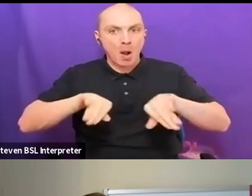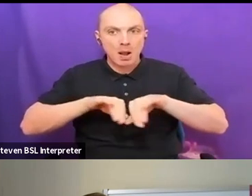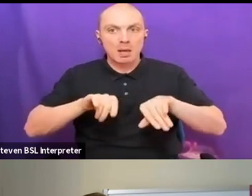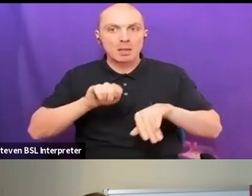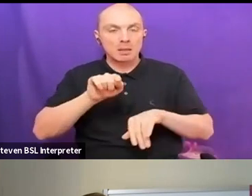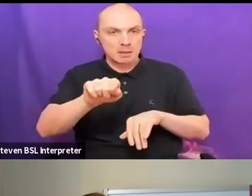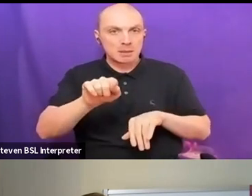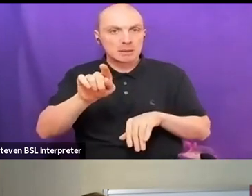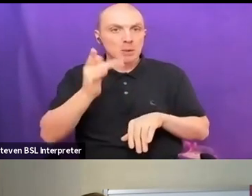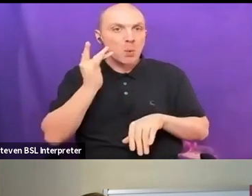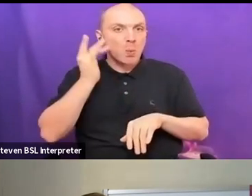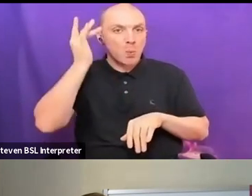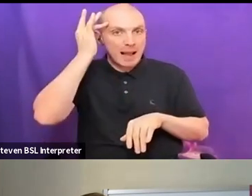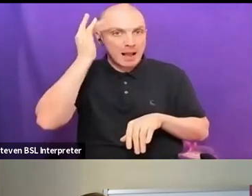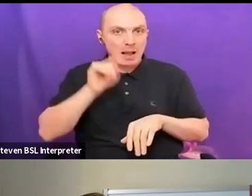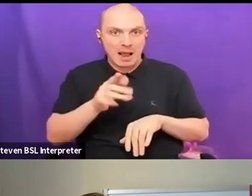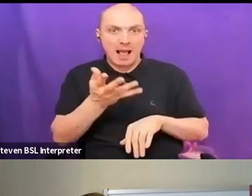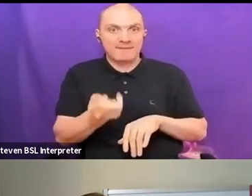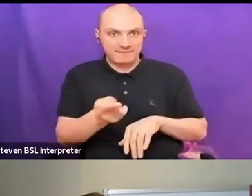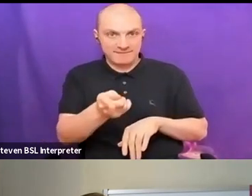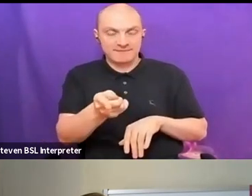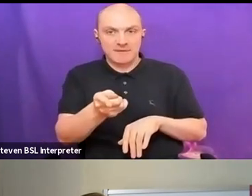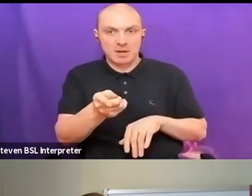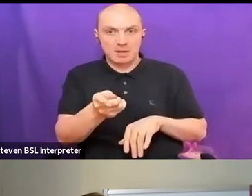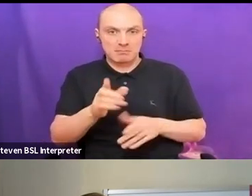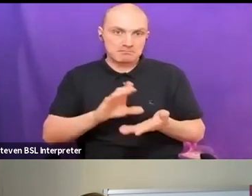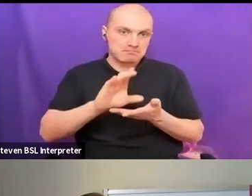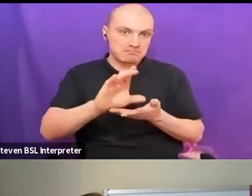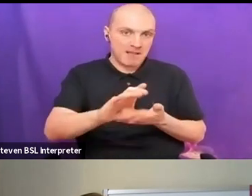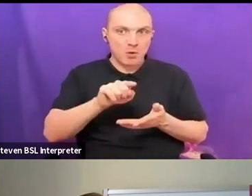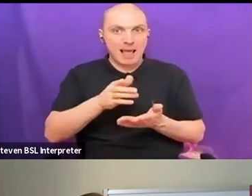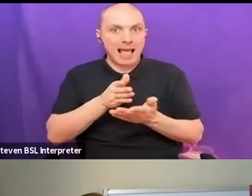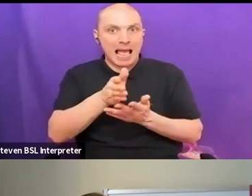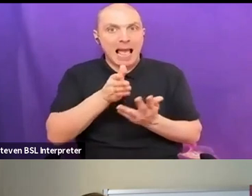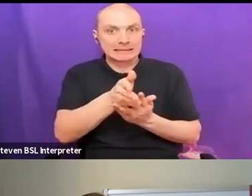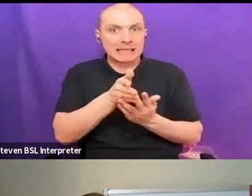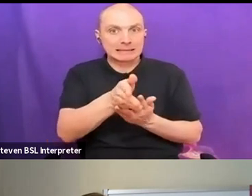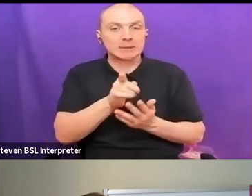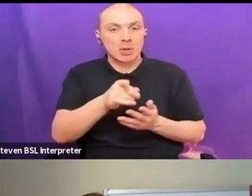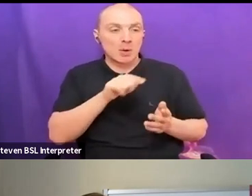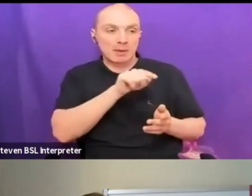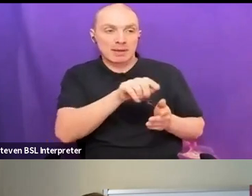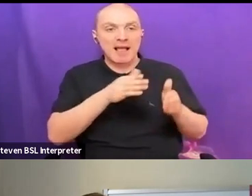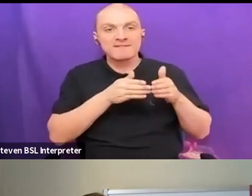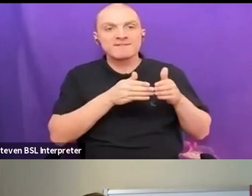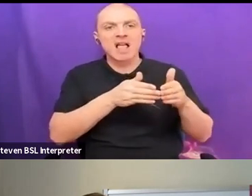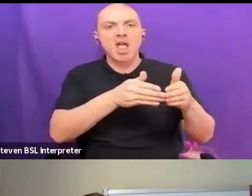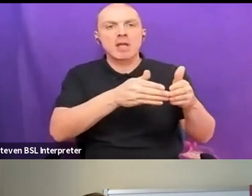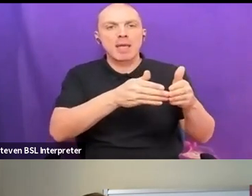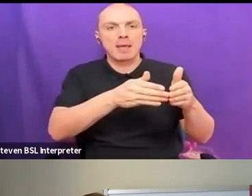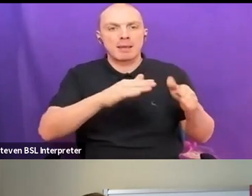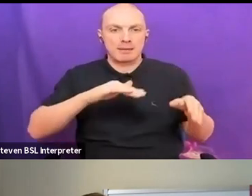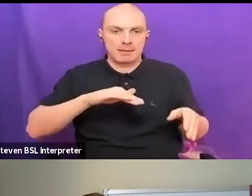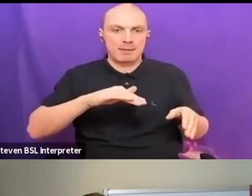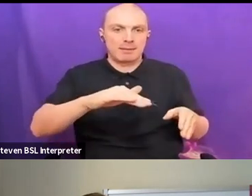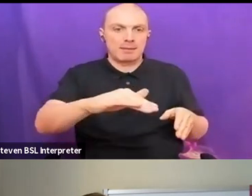hospitality complex. We've invested in the ferry terminal, and there's still work and projects which are